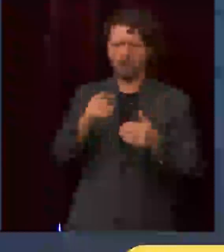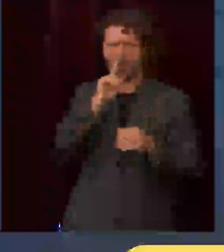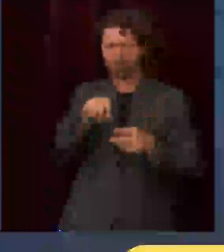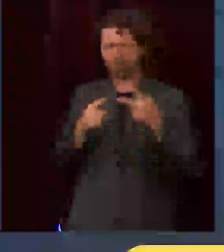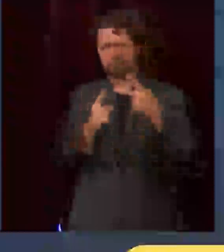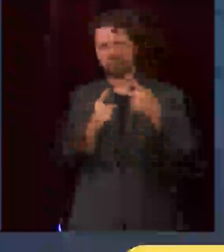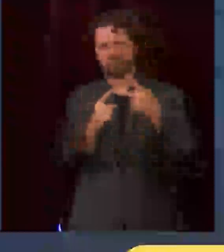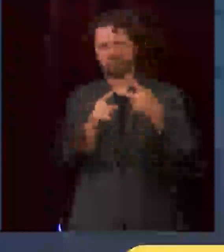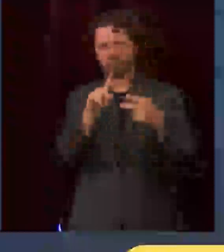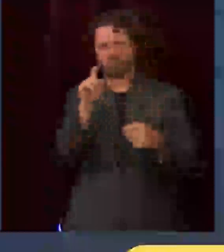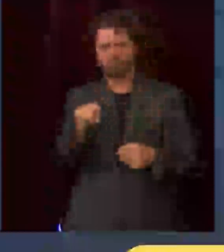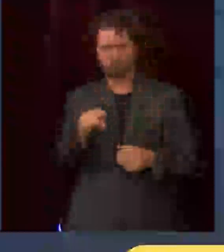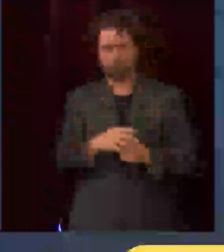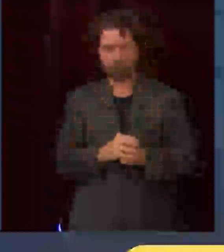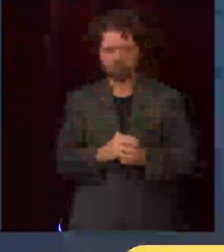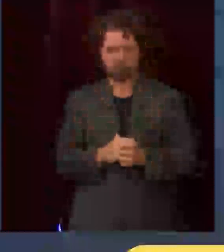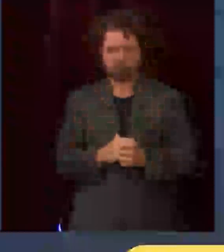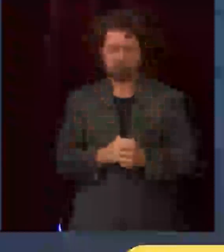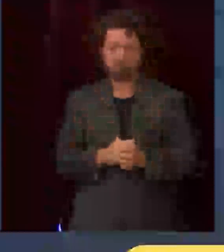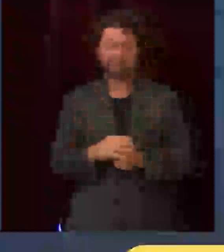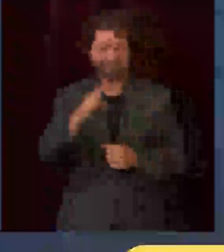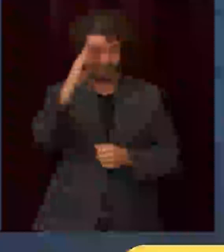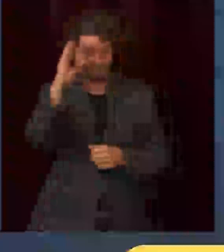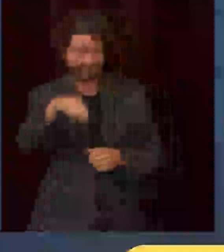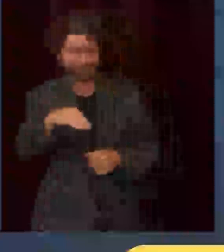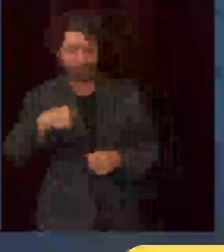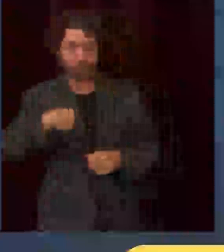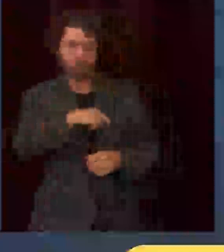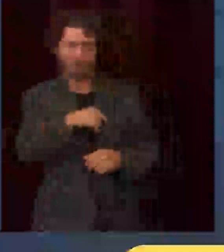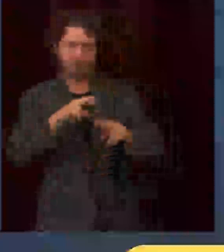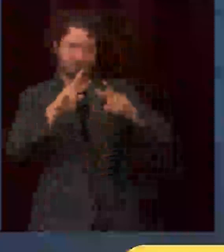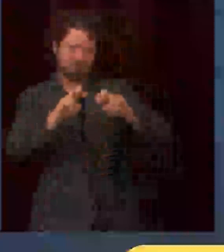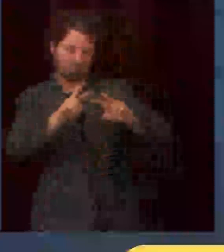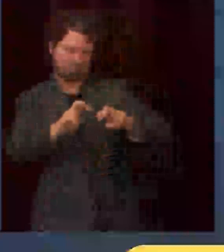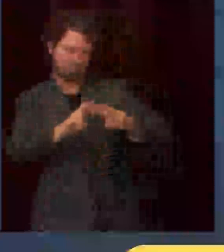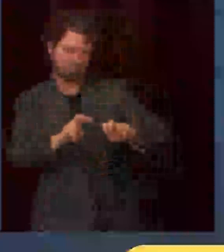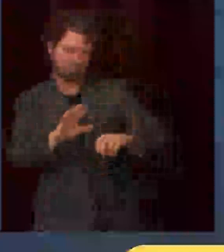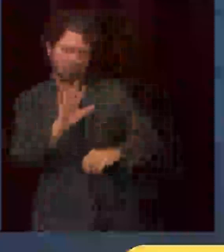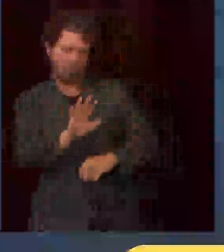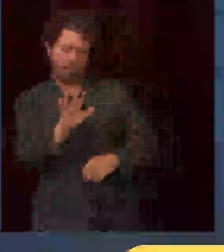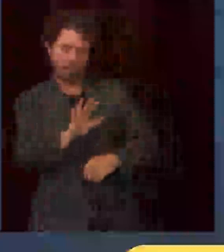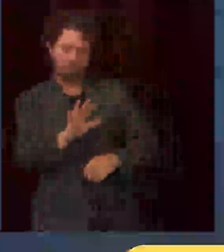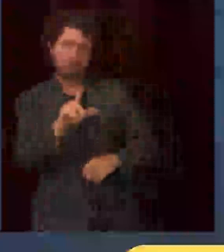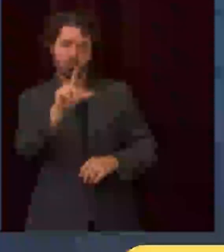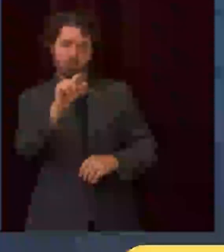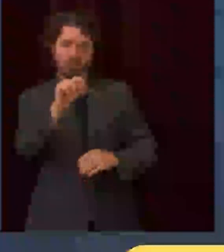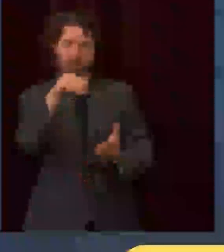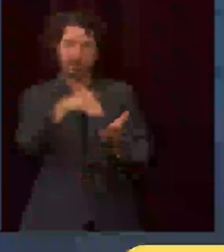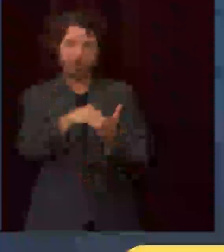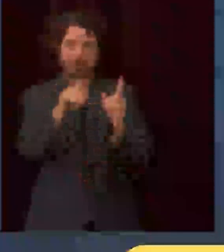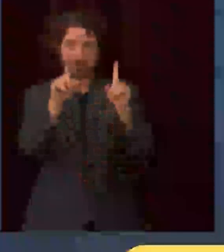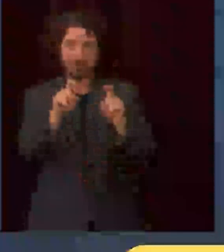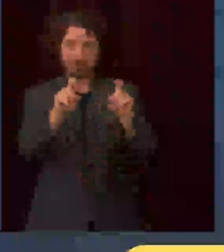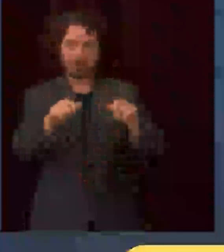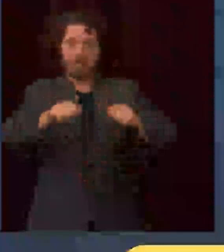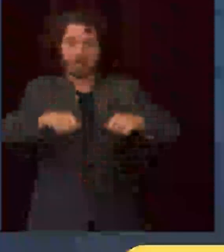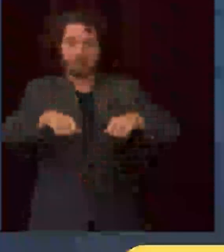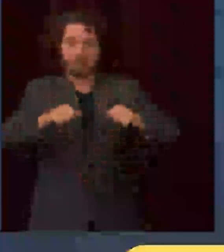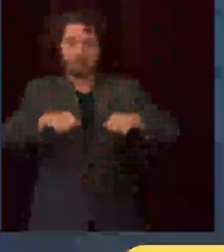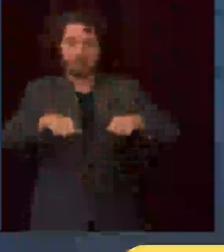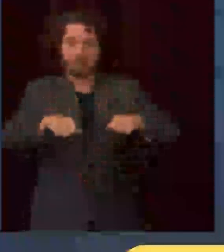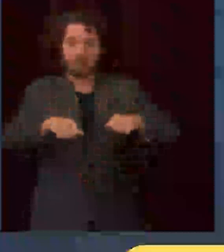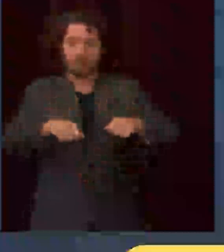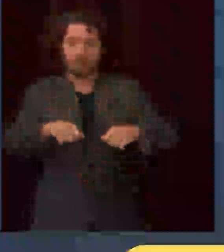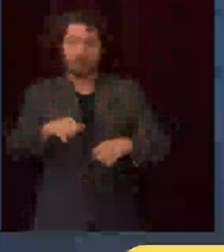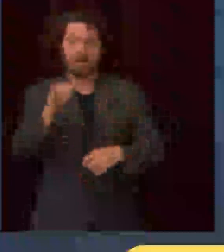good stead. The challenge has been to get the swabs and the test kits, the transport, viral media, and the